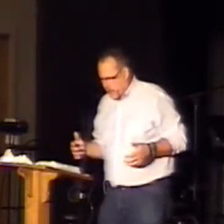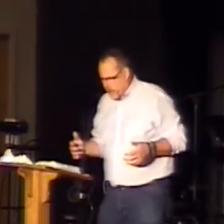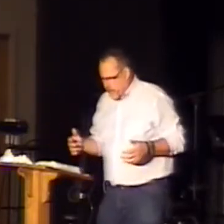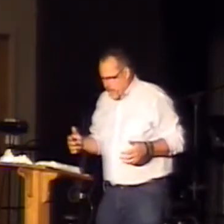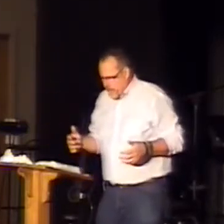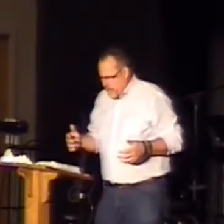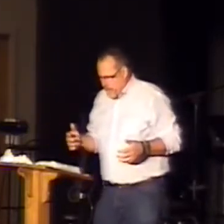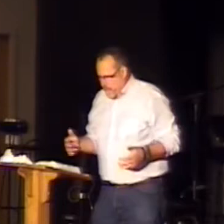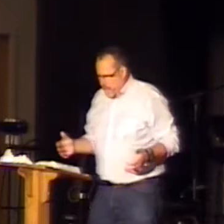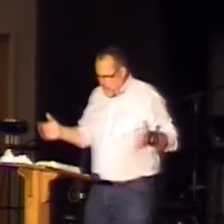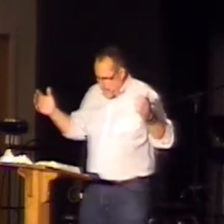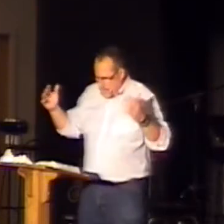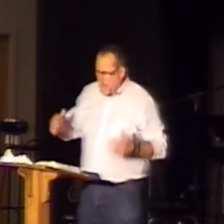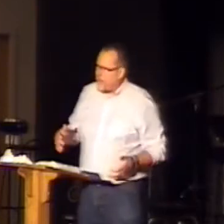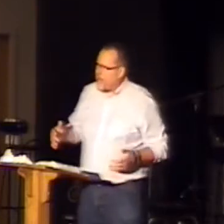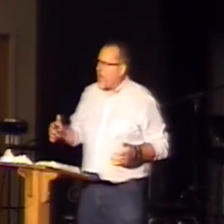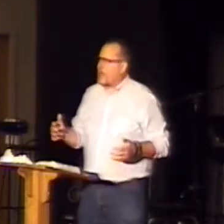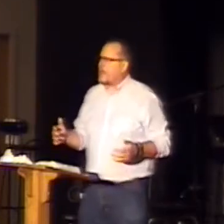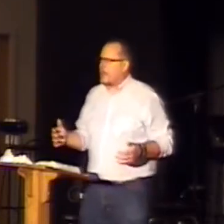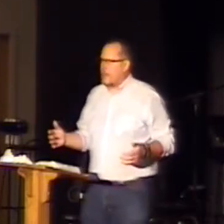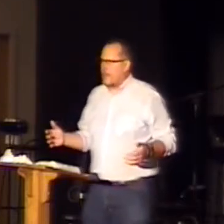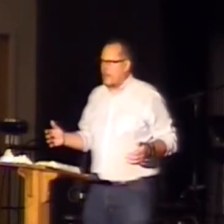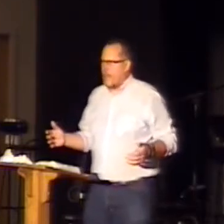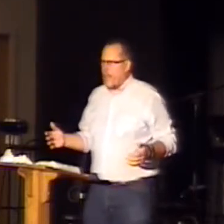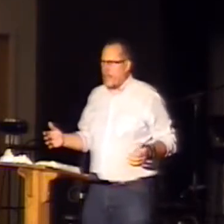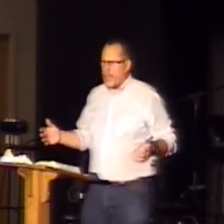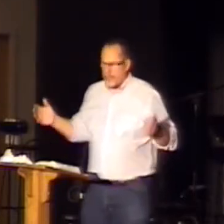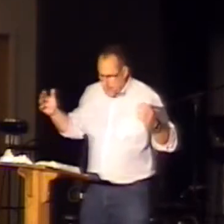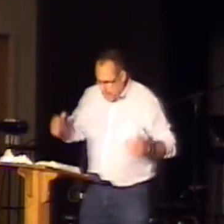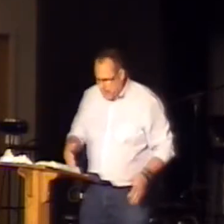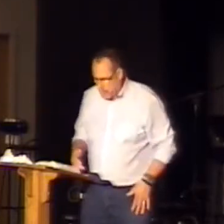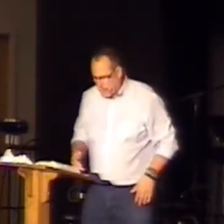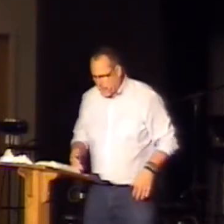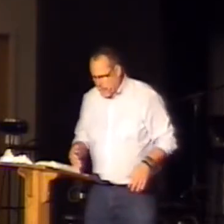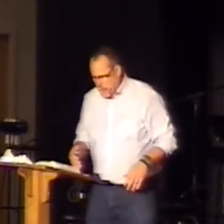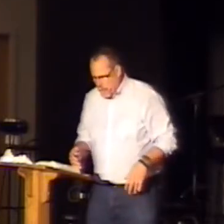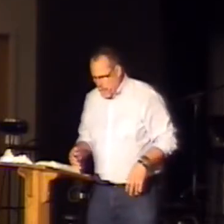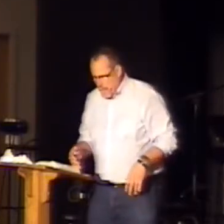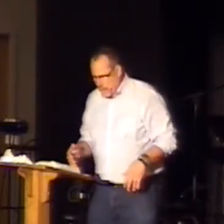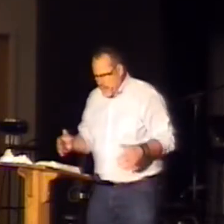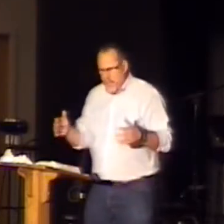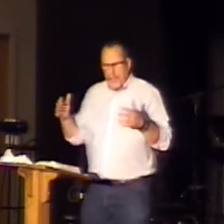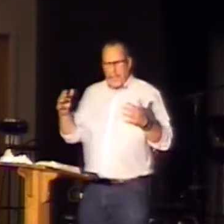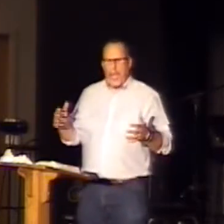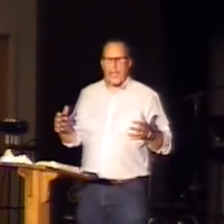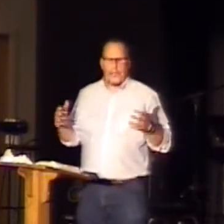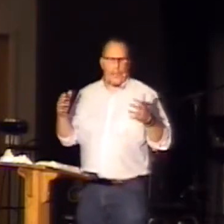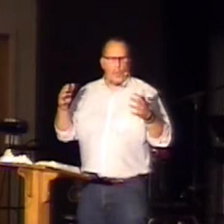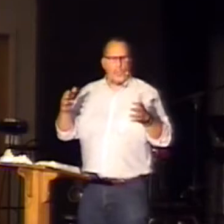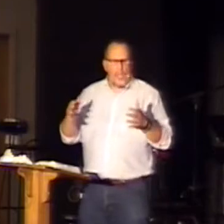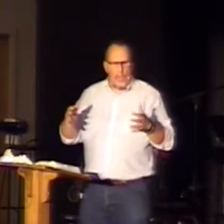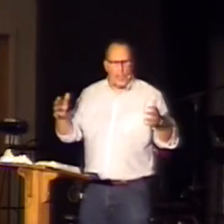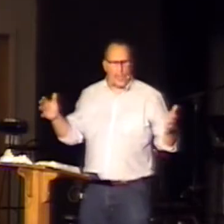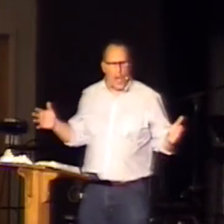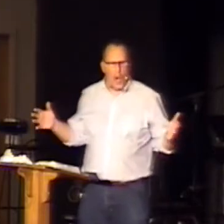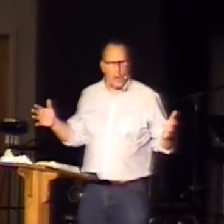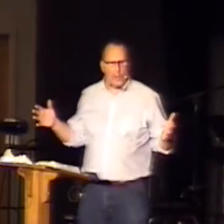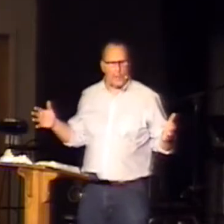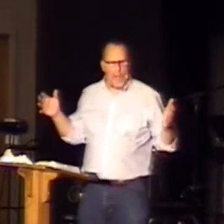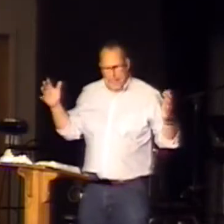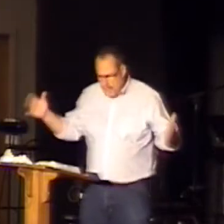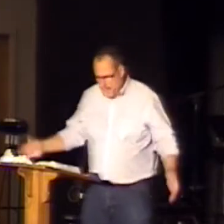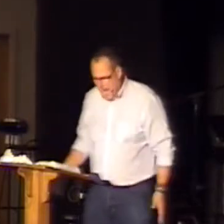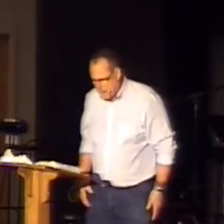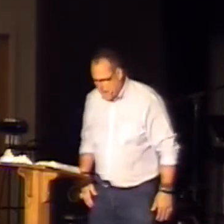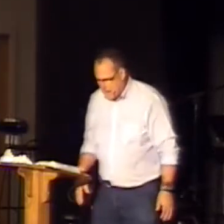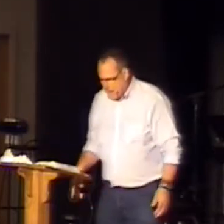over. And then we mess it up again, and we get to start over. And we see the lengths at which he will go to